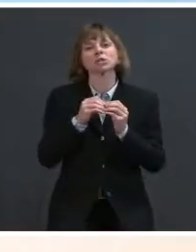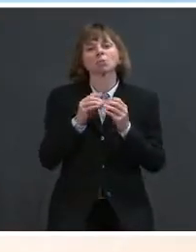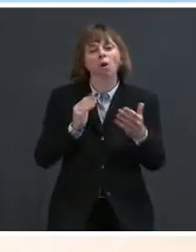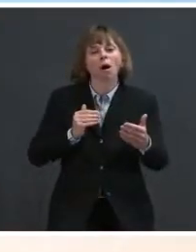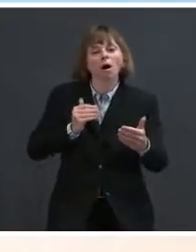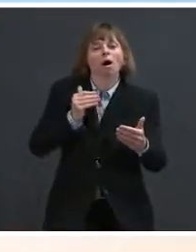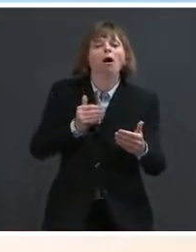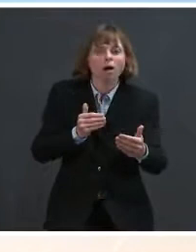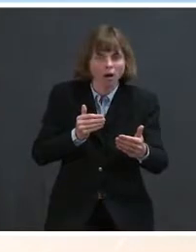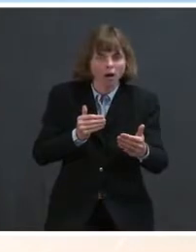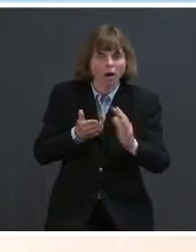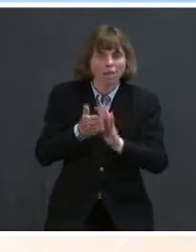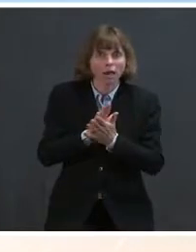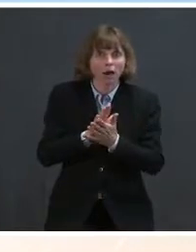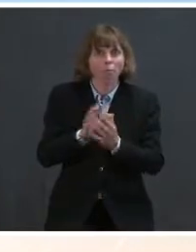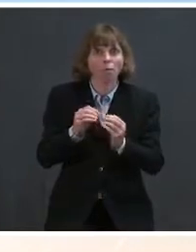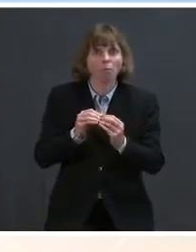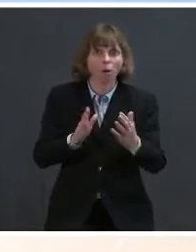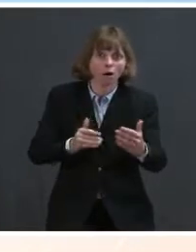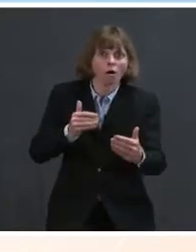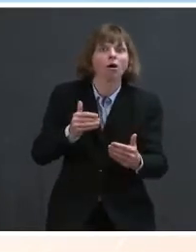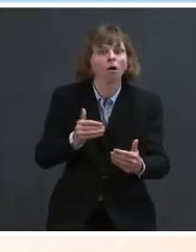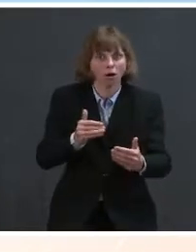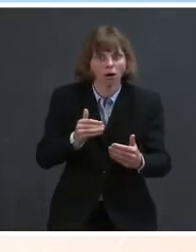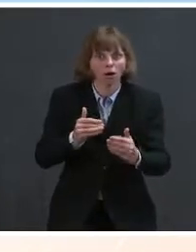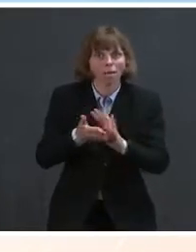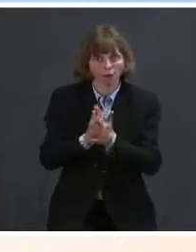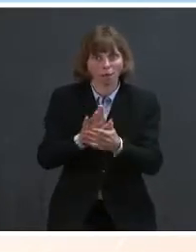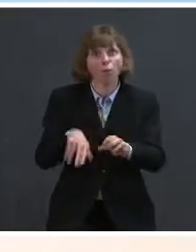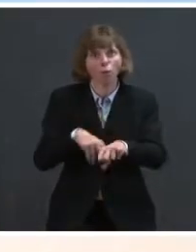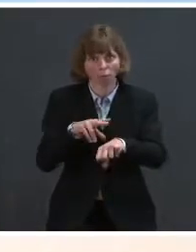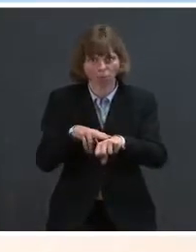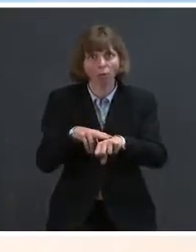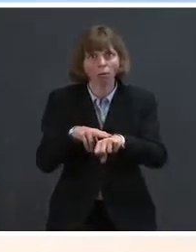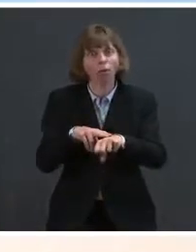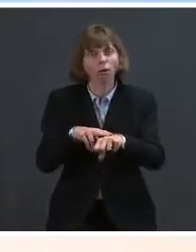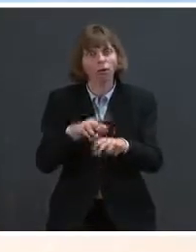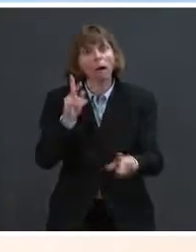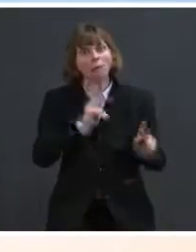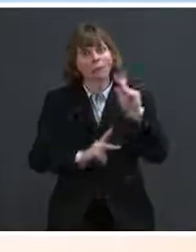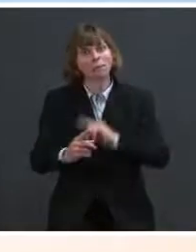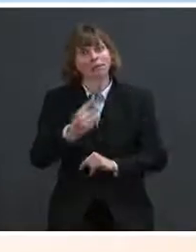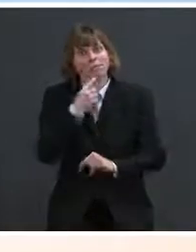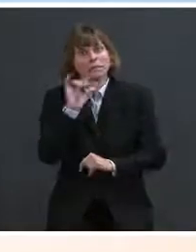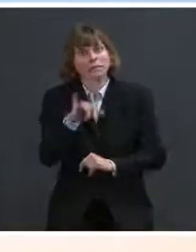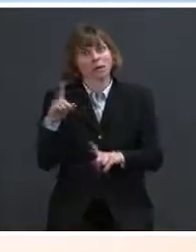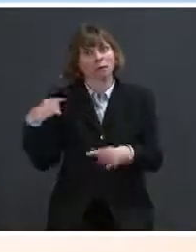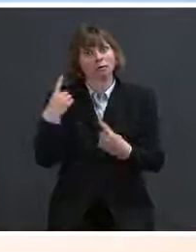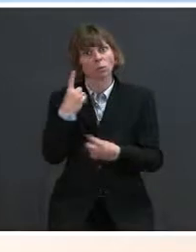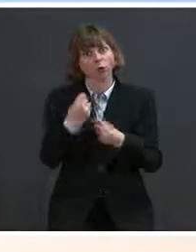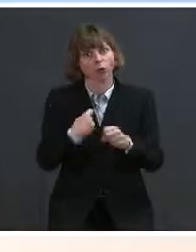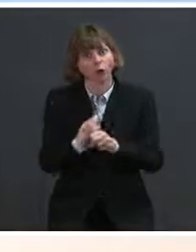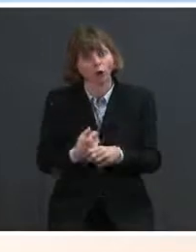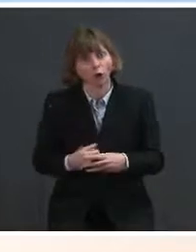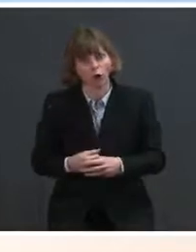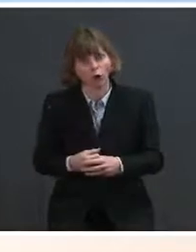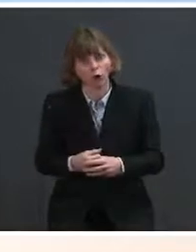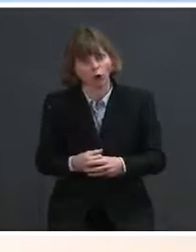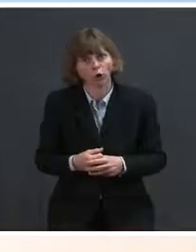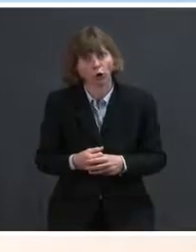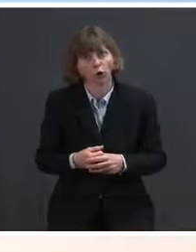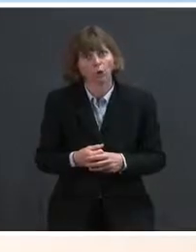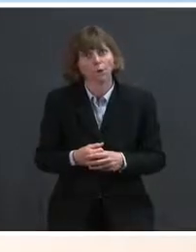that he knows as a human being people have been missing over the last year. Yeah, and another question, the $350 billion in direct aid to